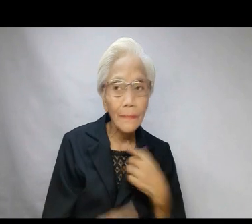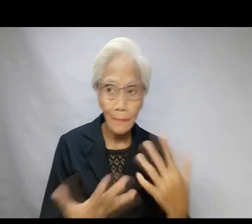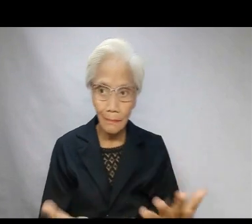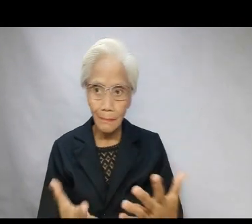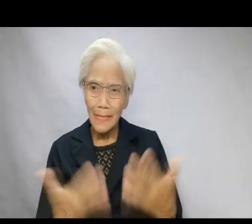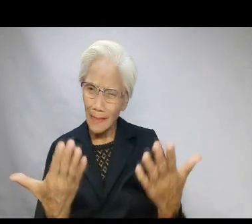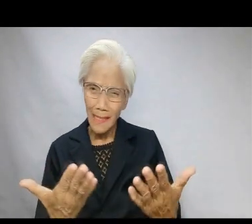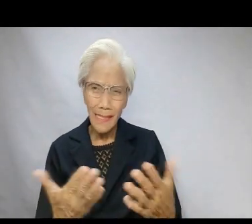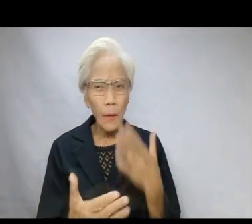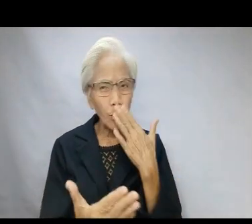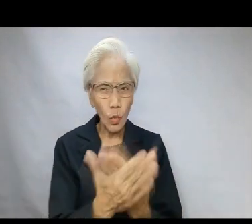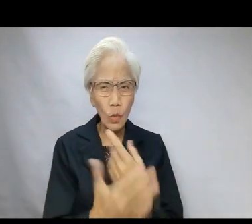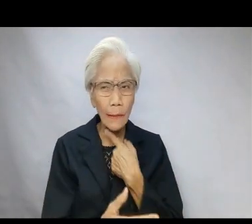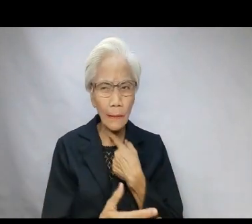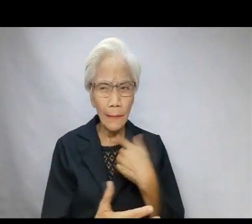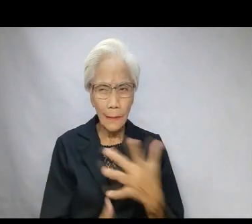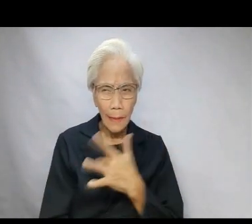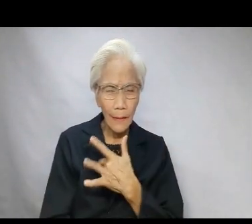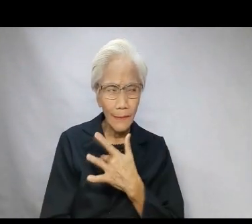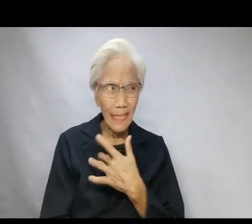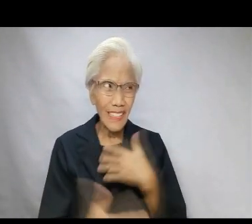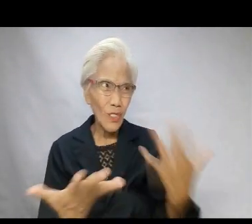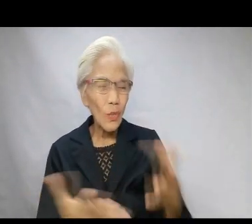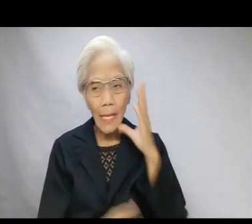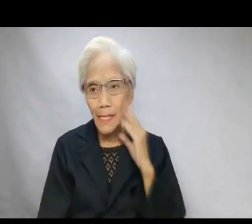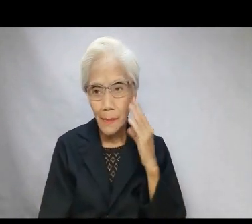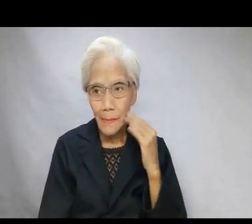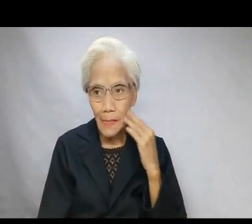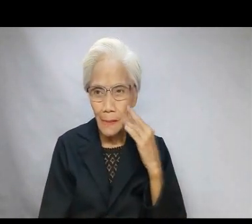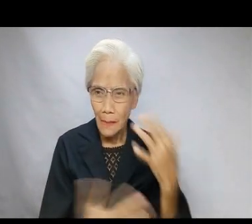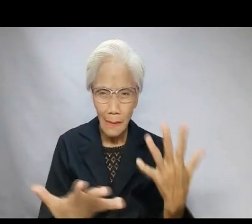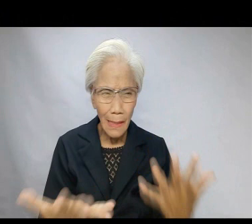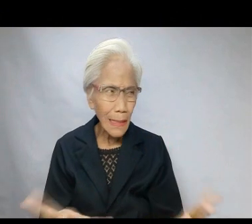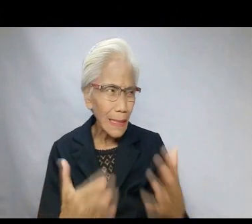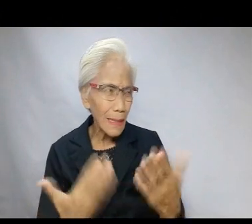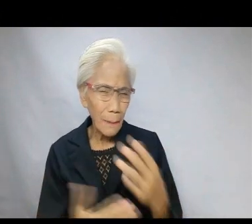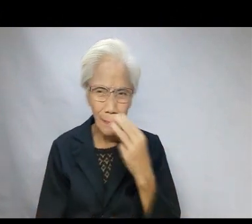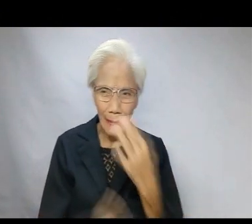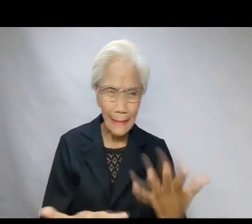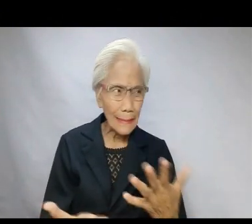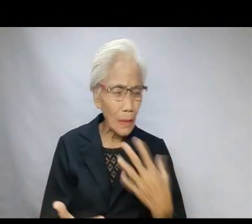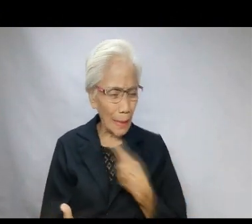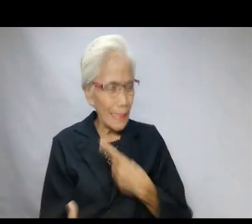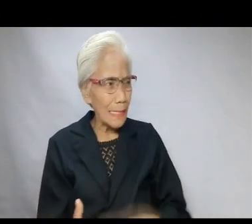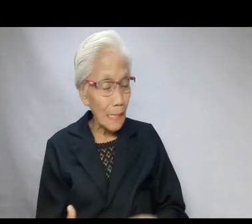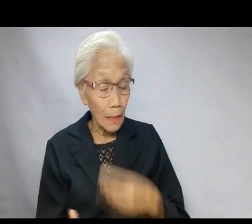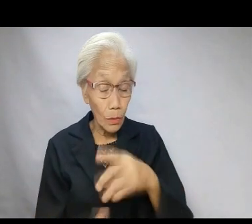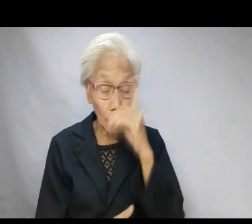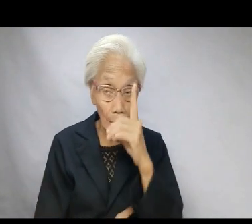good thirst, a sensation we all normally experience of dryness in the mouth related to a need or desire to